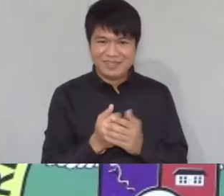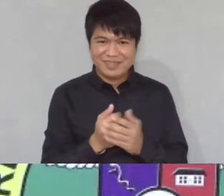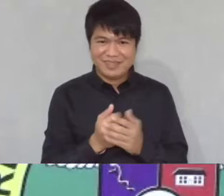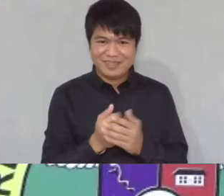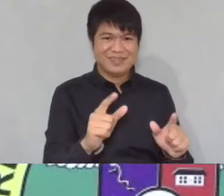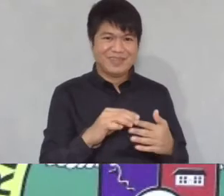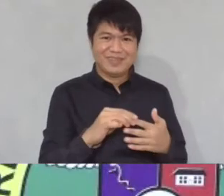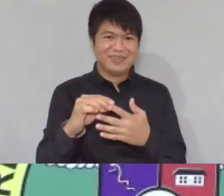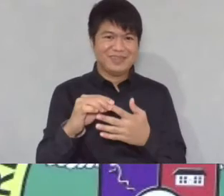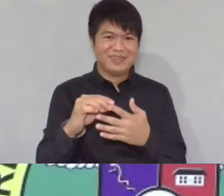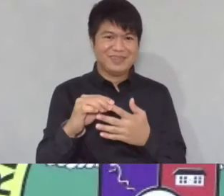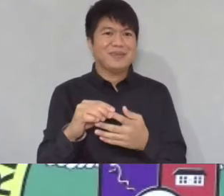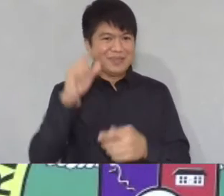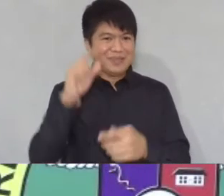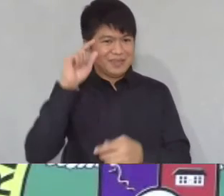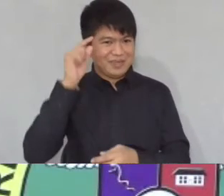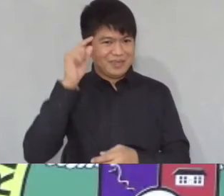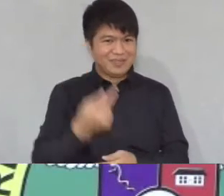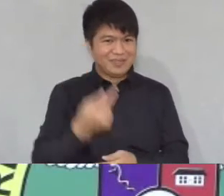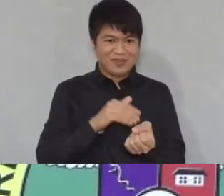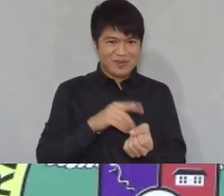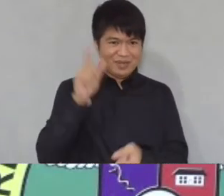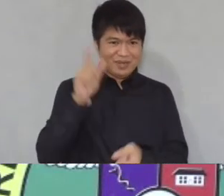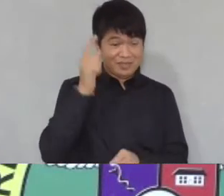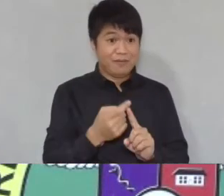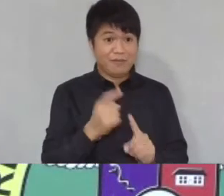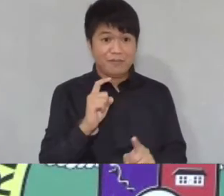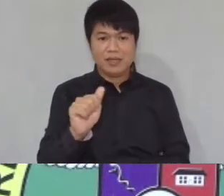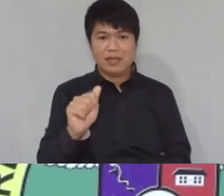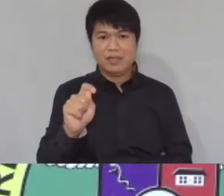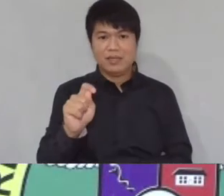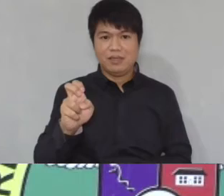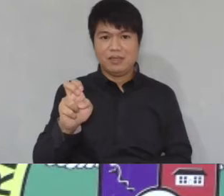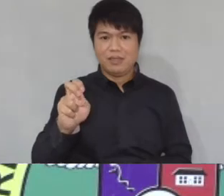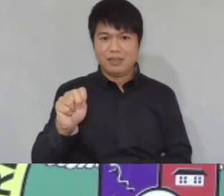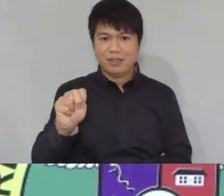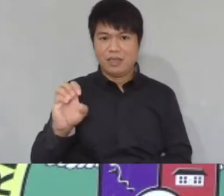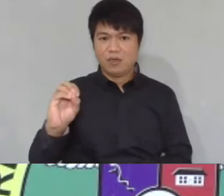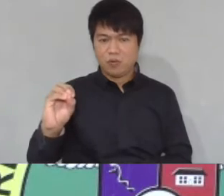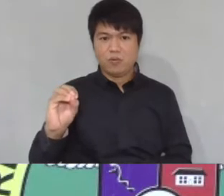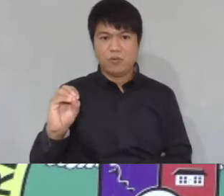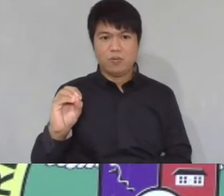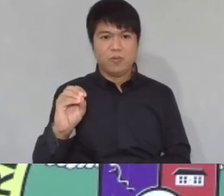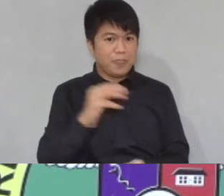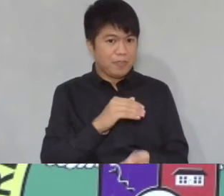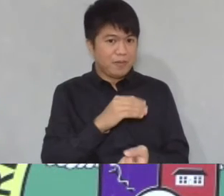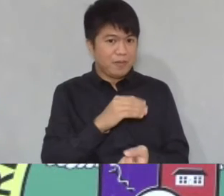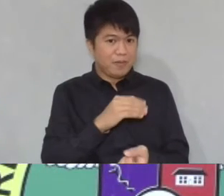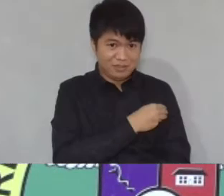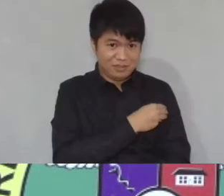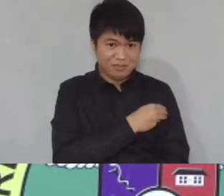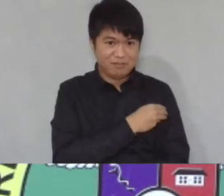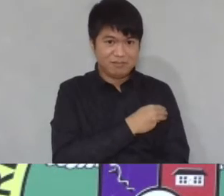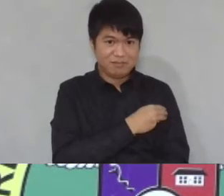pabate kay Dr. Lims Abrojena from Ateneo School of Medicine and Public Health, as well as Dr.